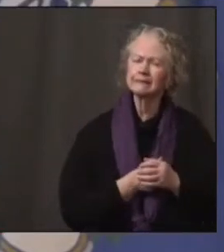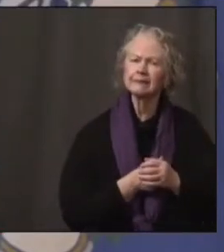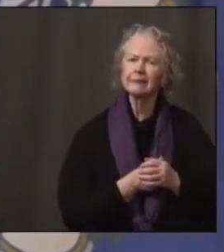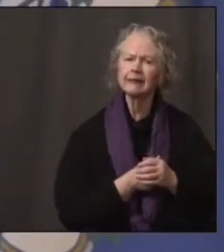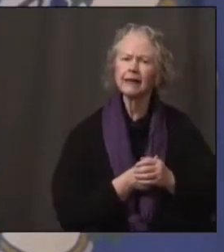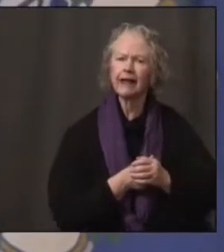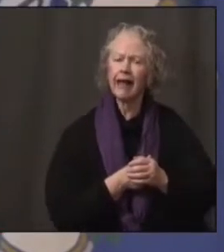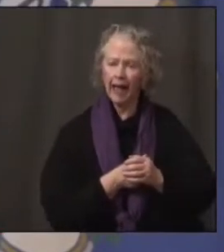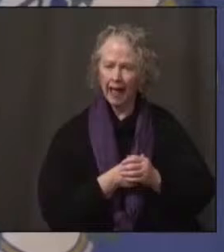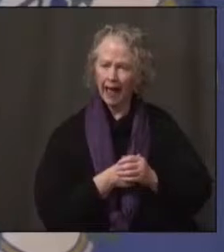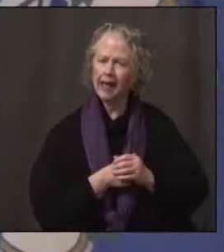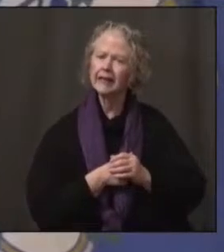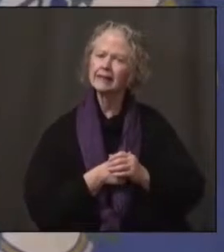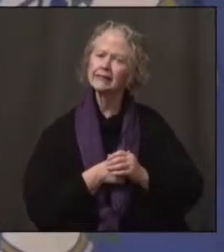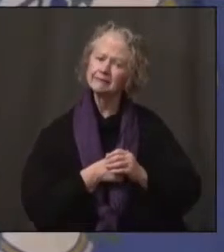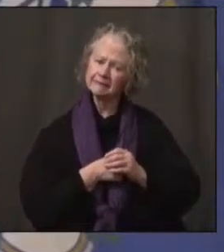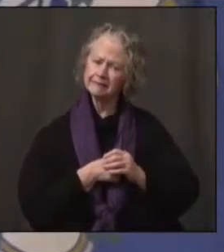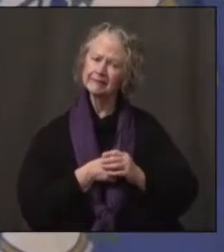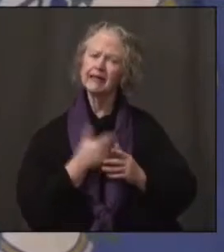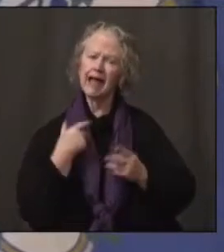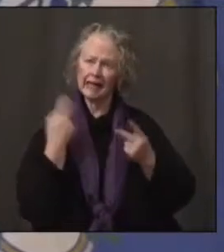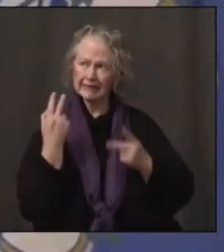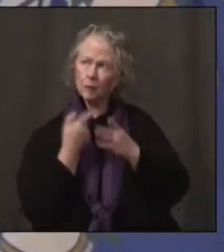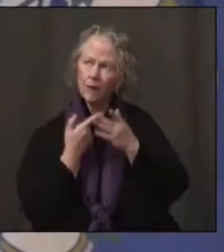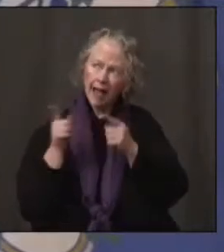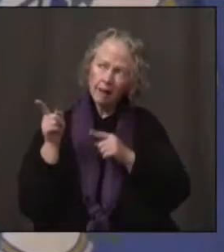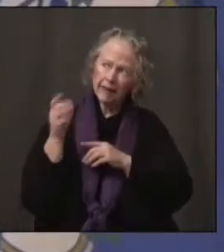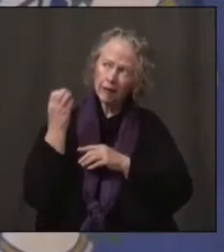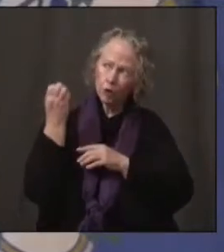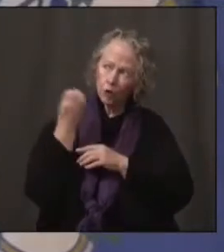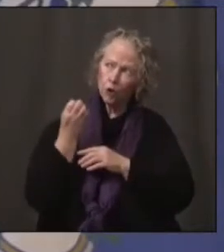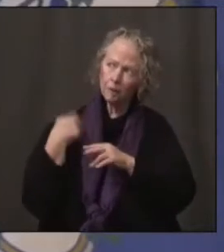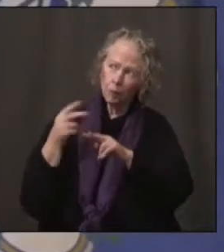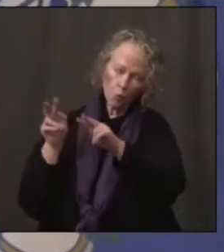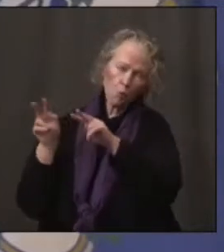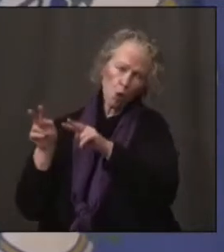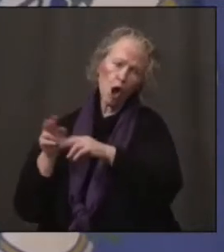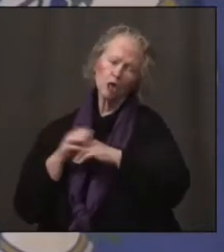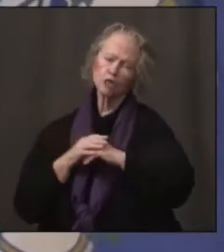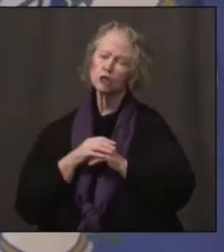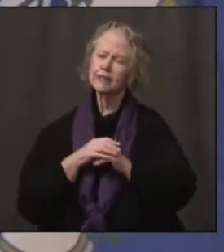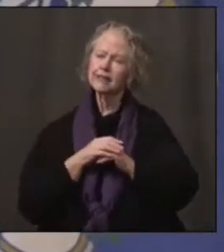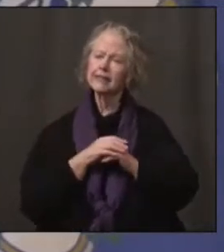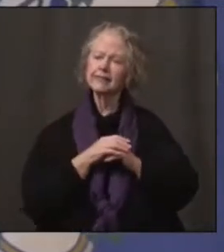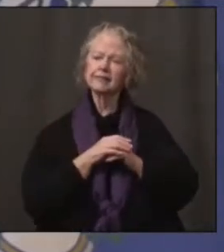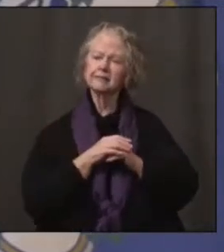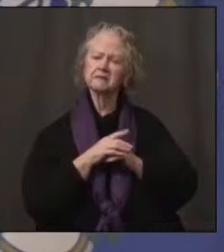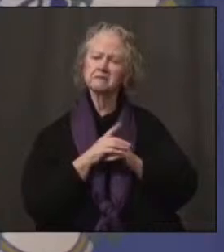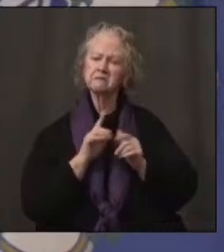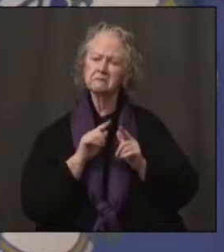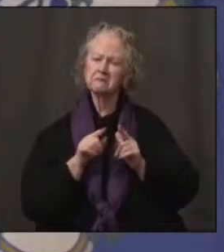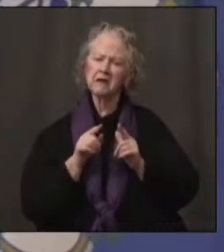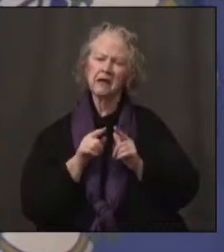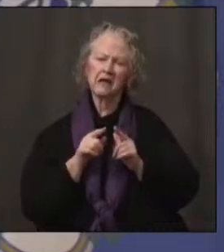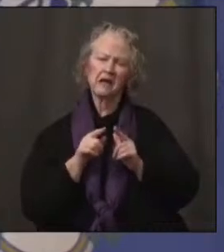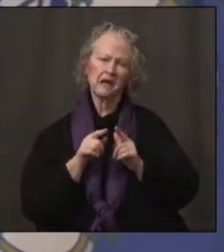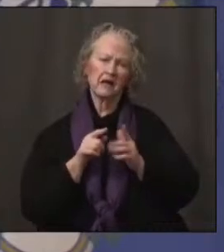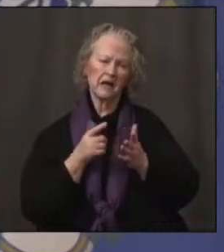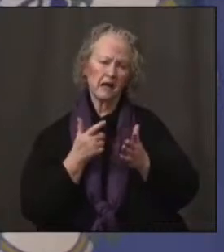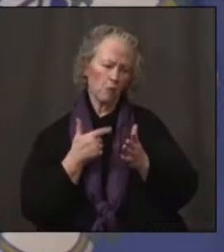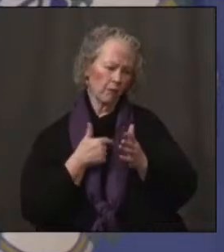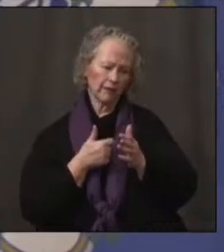I do see, what's going on in Europe, so we watch that pretty carefully, Peter. But right now, following